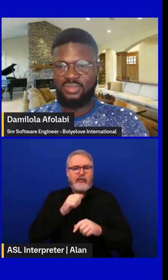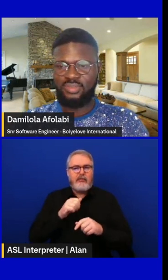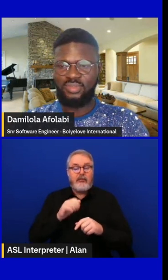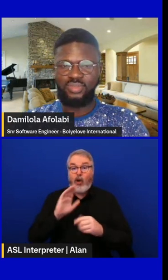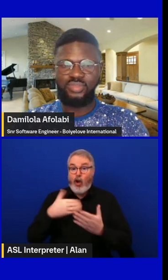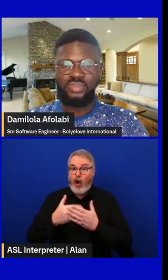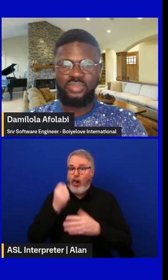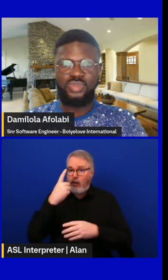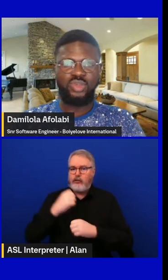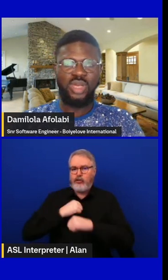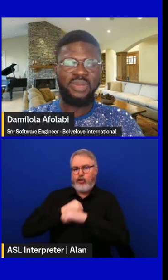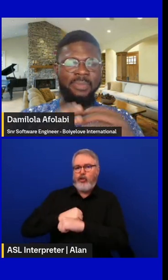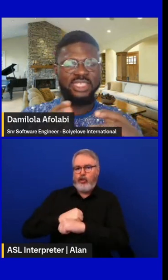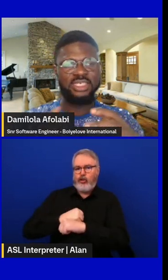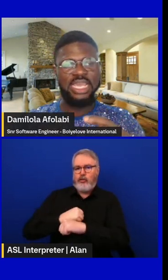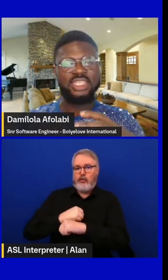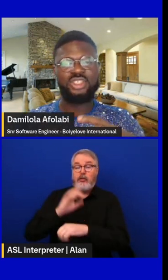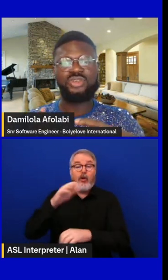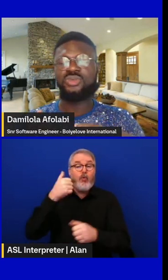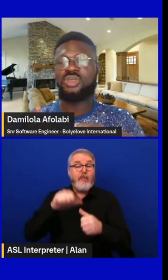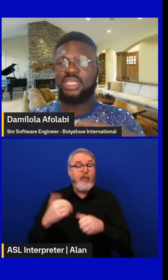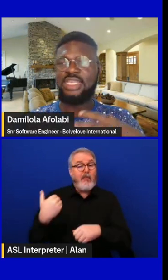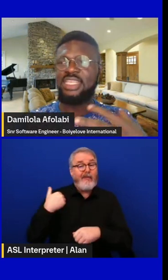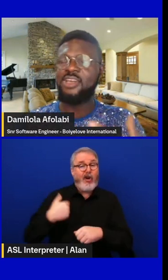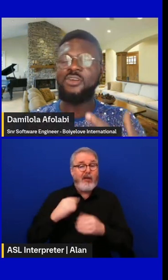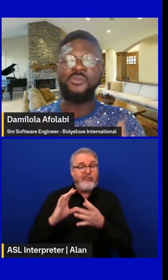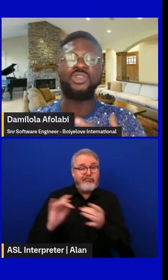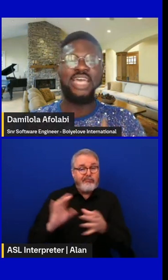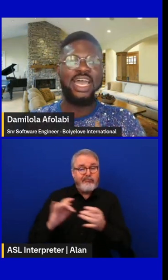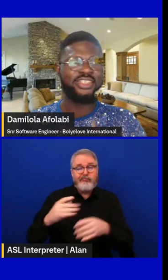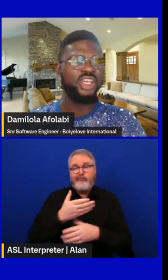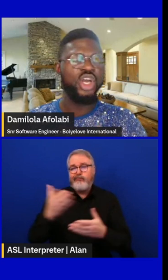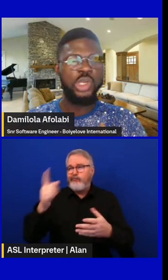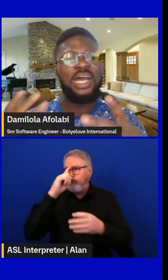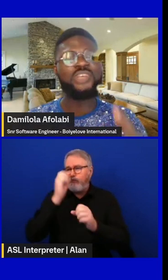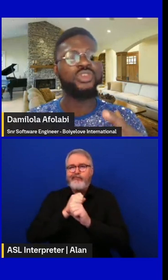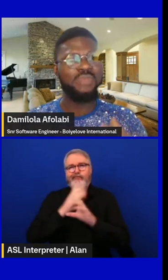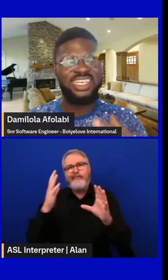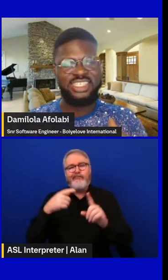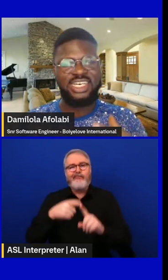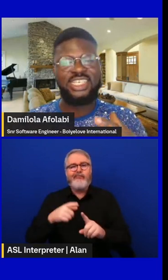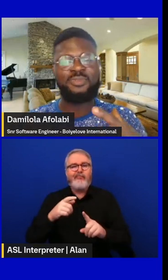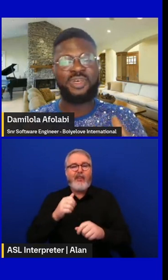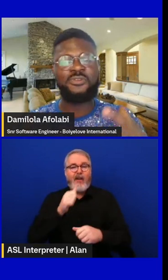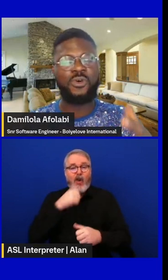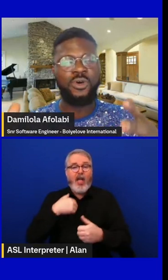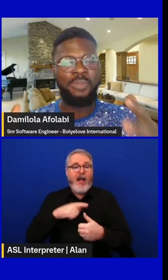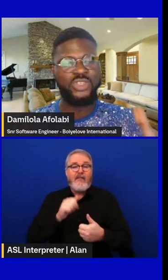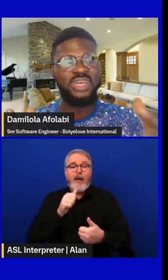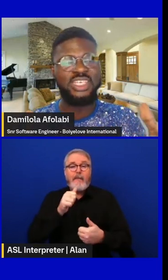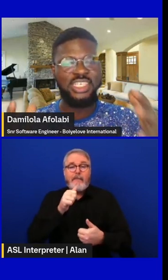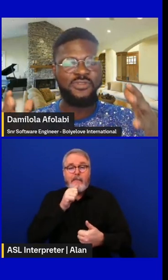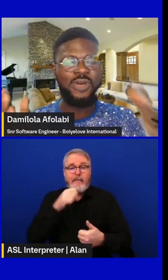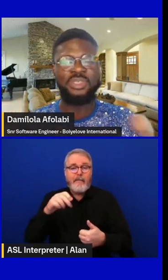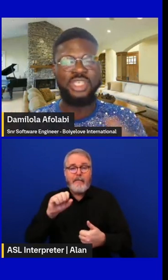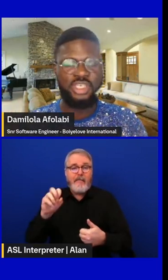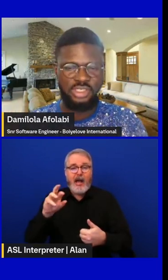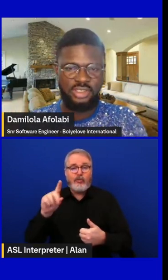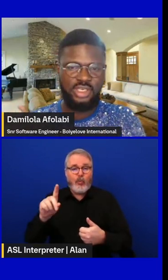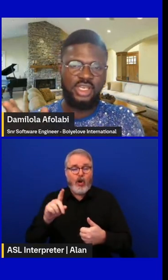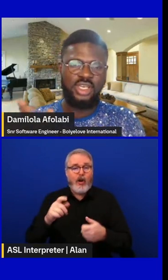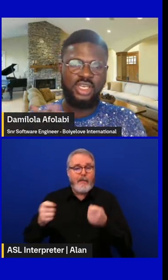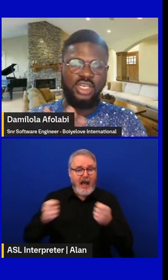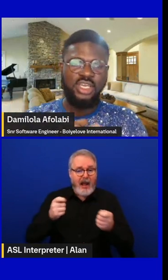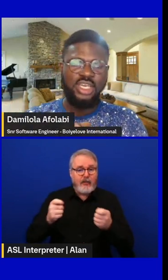securely. Remember, I mentioned that you can think of Vault as the password managers, but for password managers for